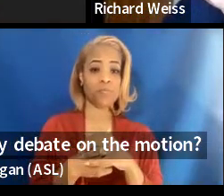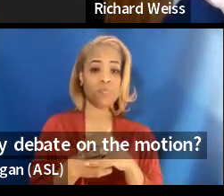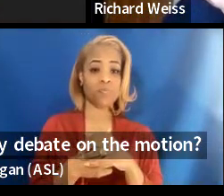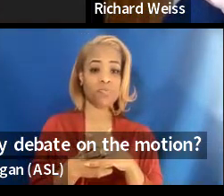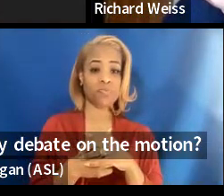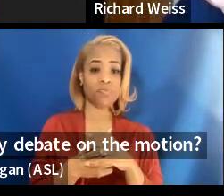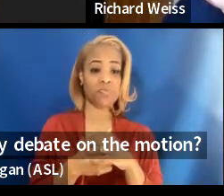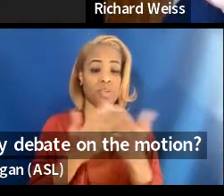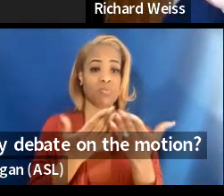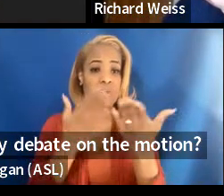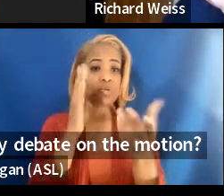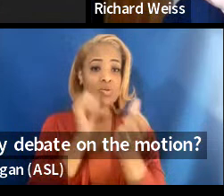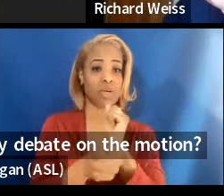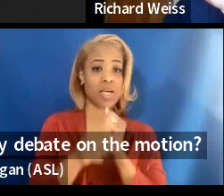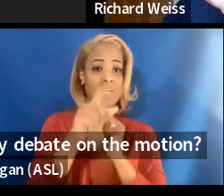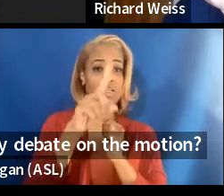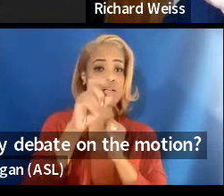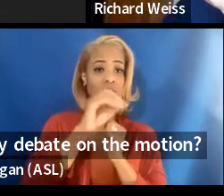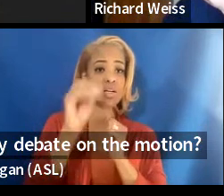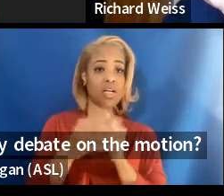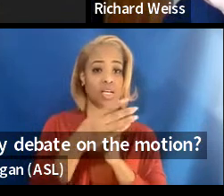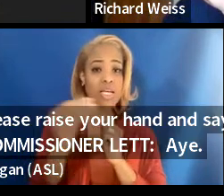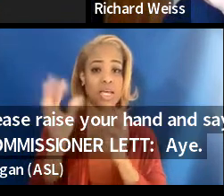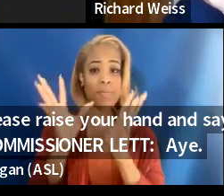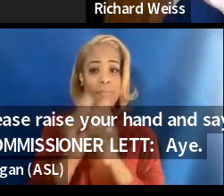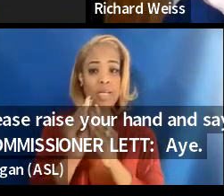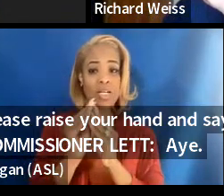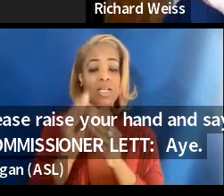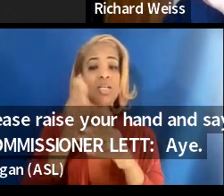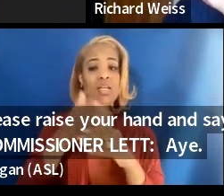Motion carries unanimously, and the meeting is